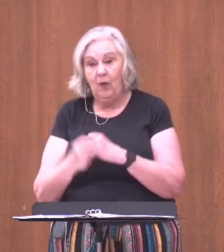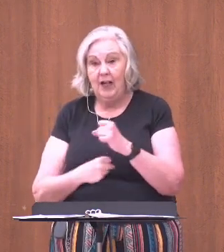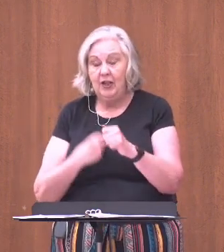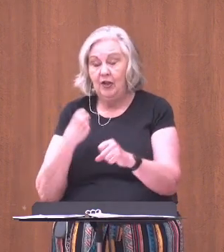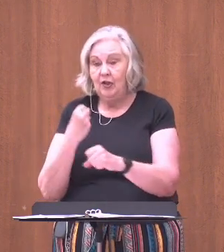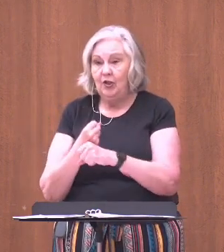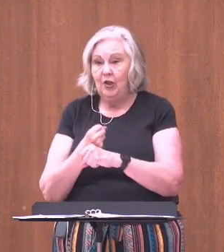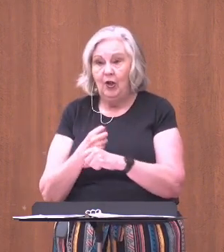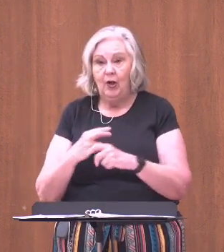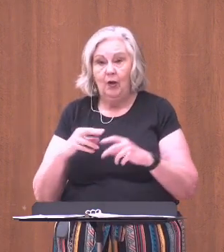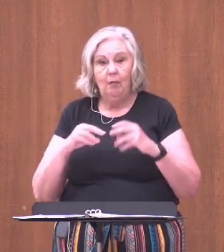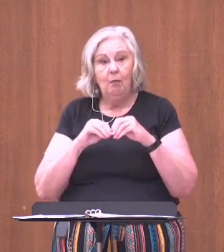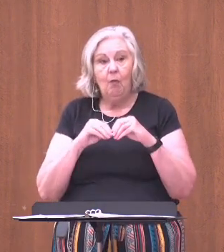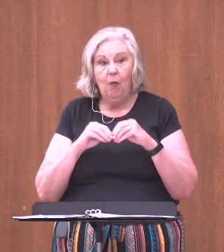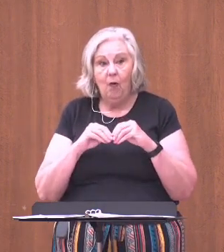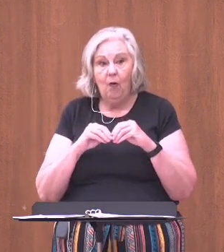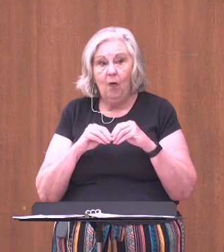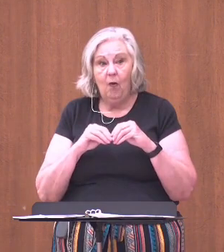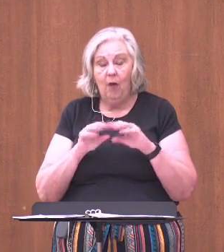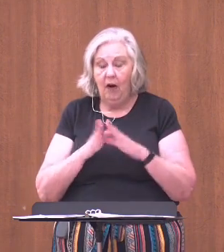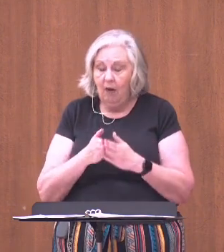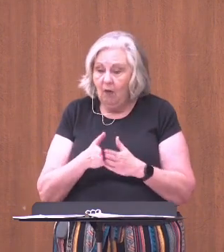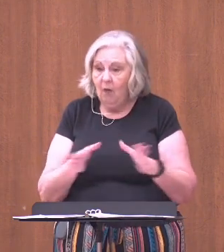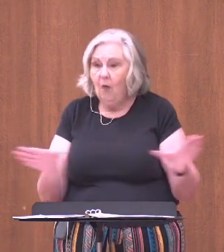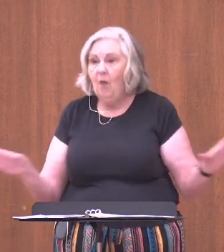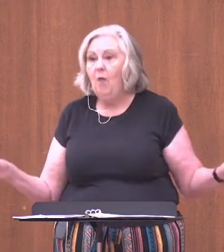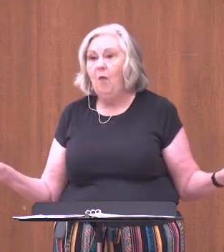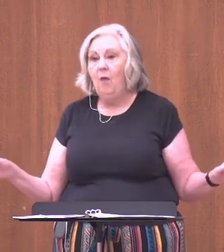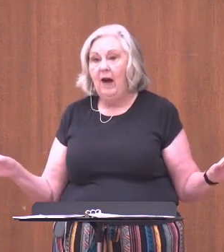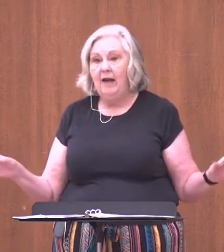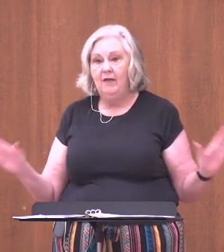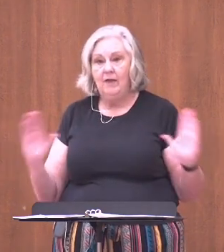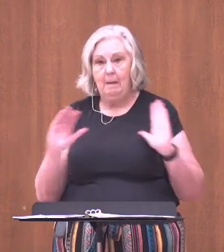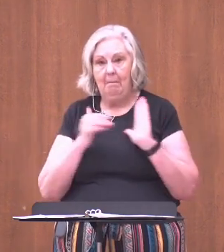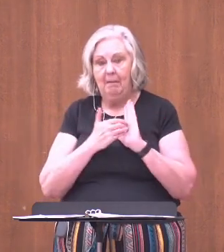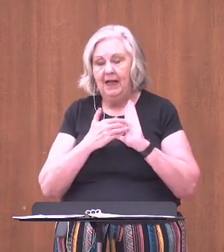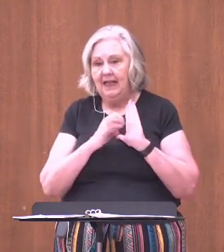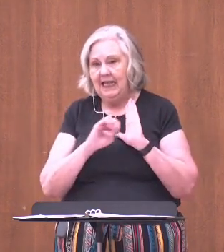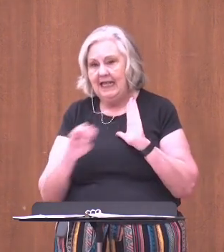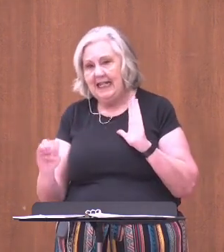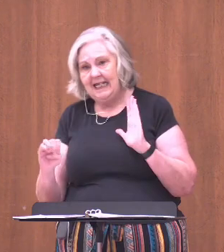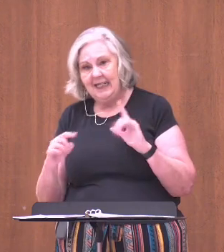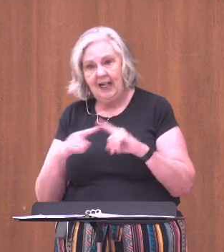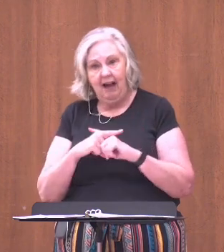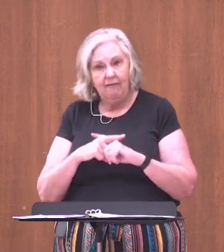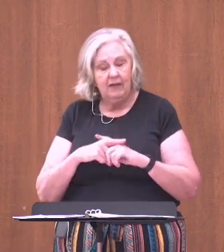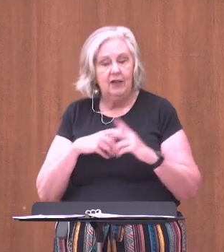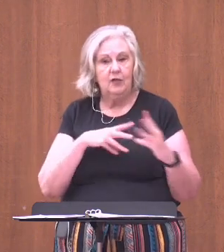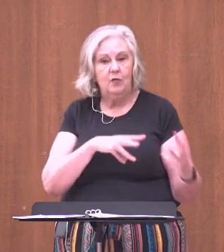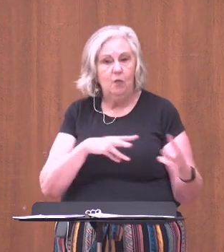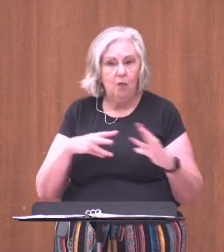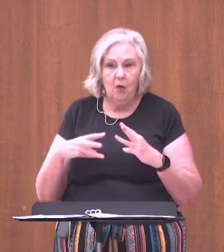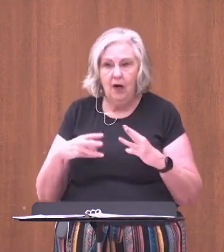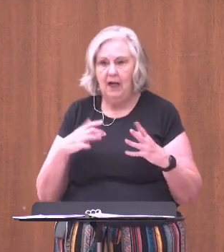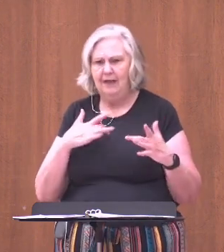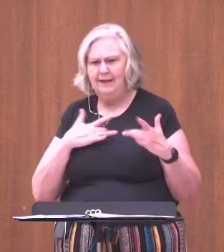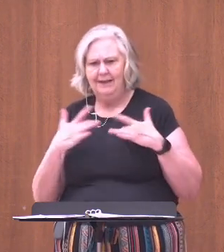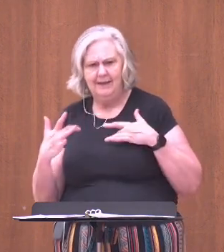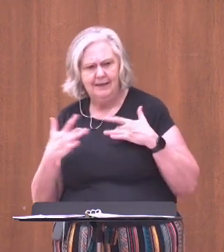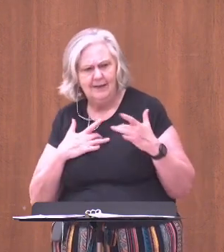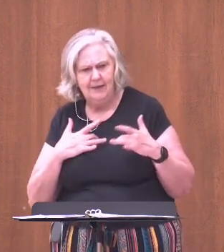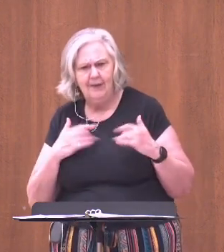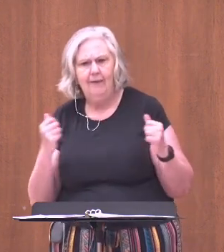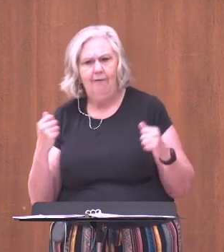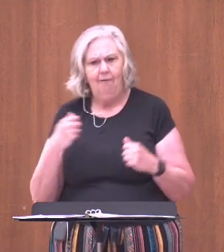where there could be more of a widespread Middle East conflict. And there's fear and concern. It is a place that